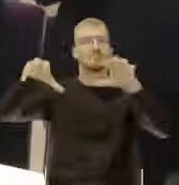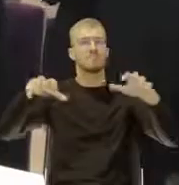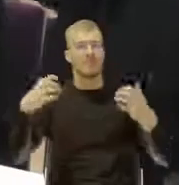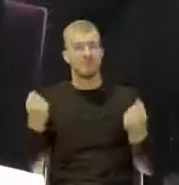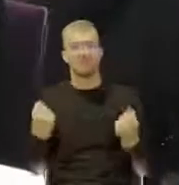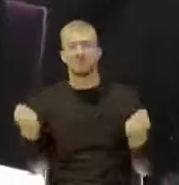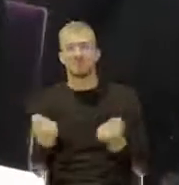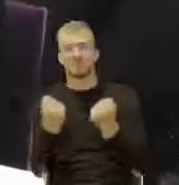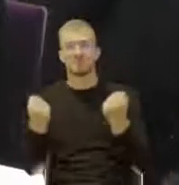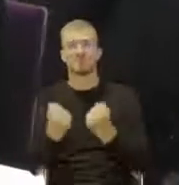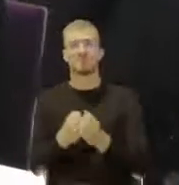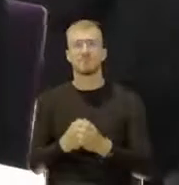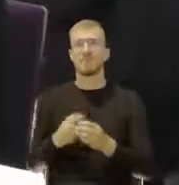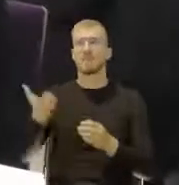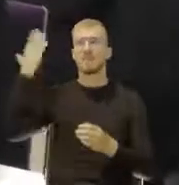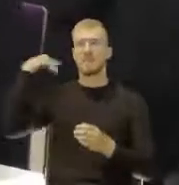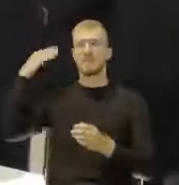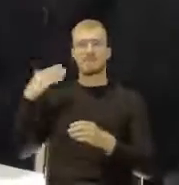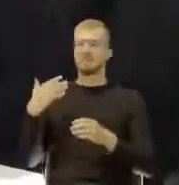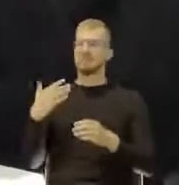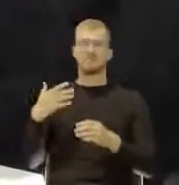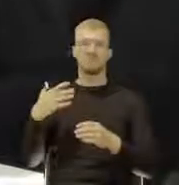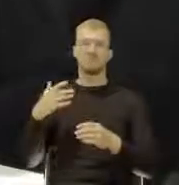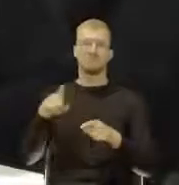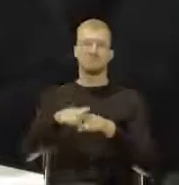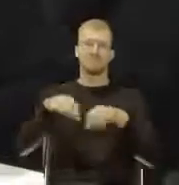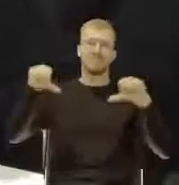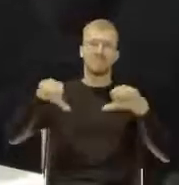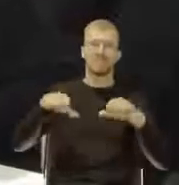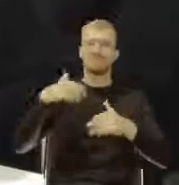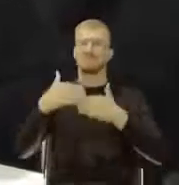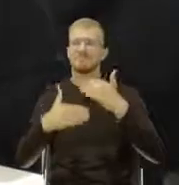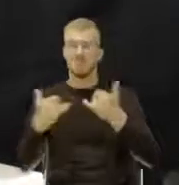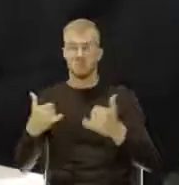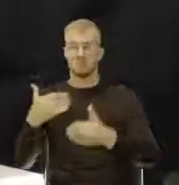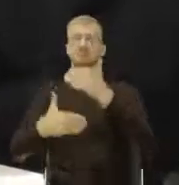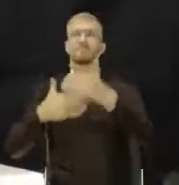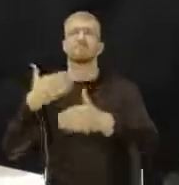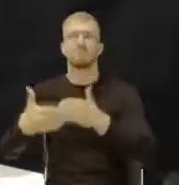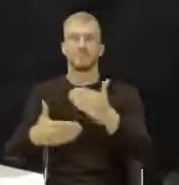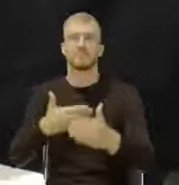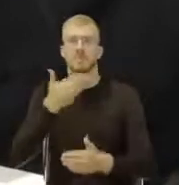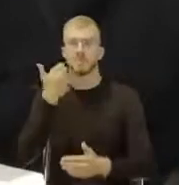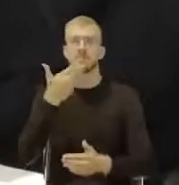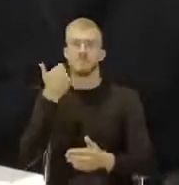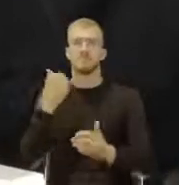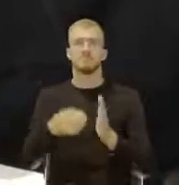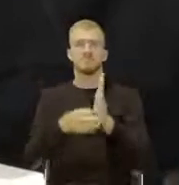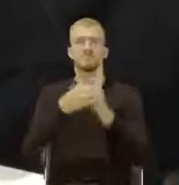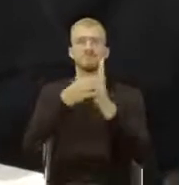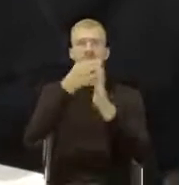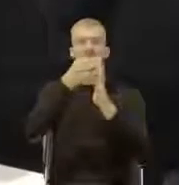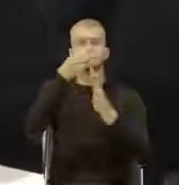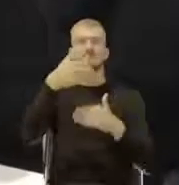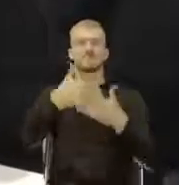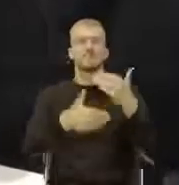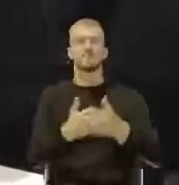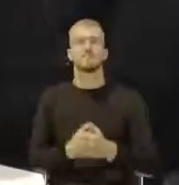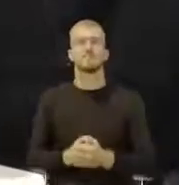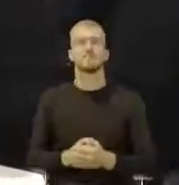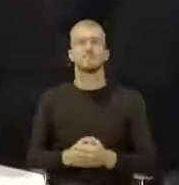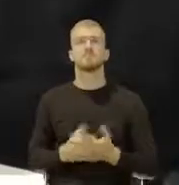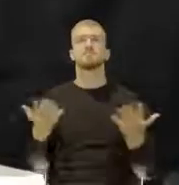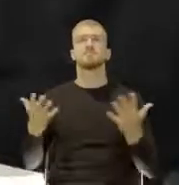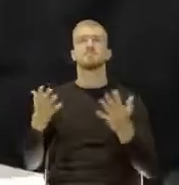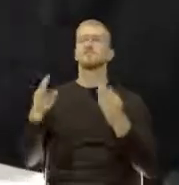look like in the future. The text contains visions of equal and inclusive metropolises where poverty has been